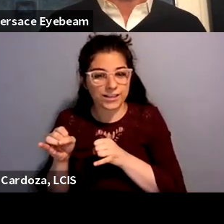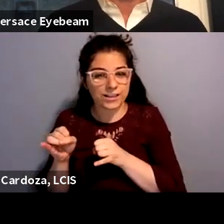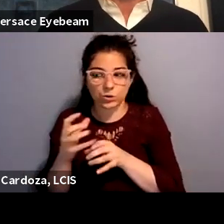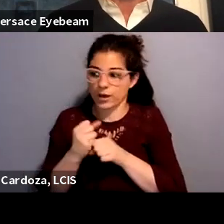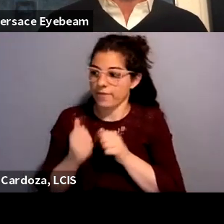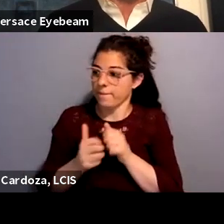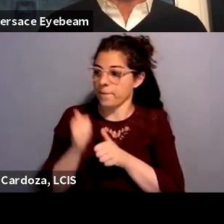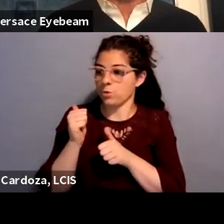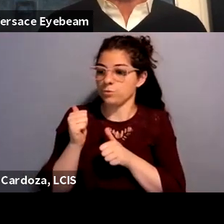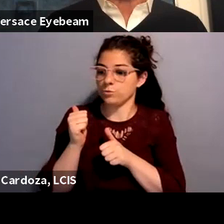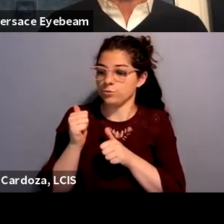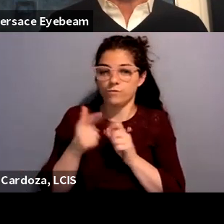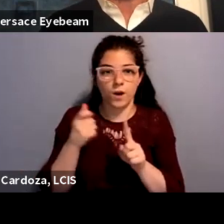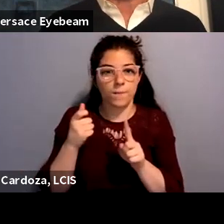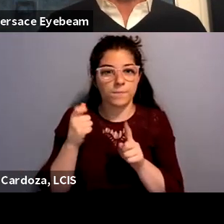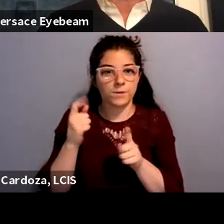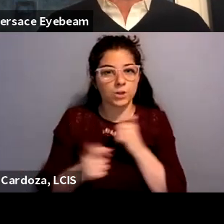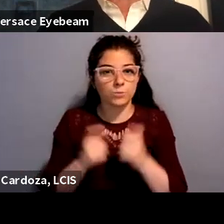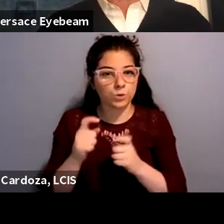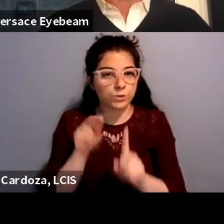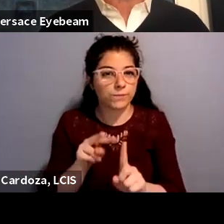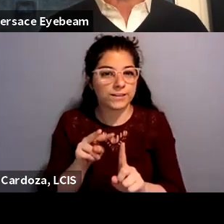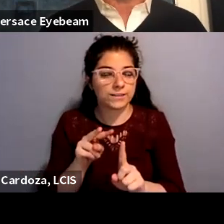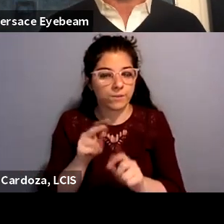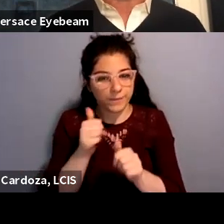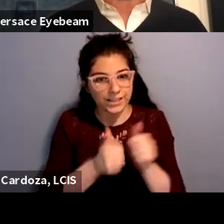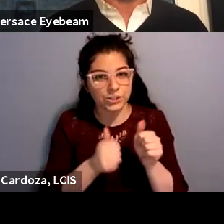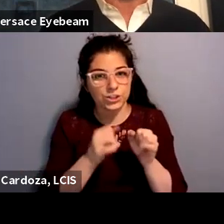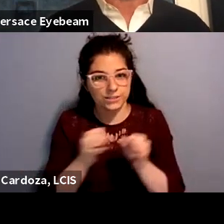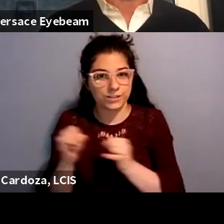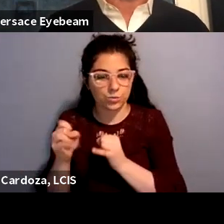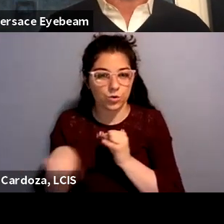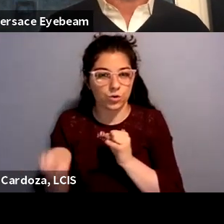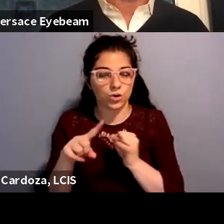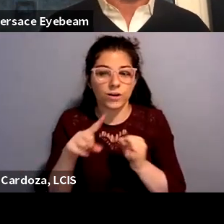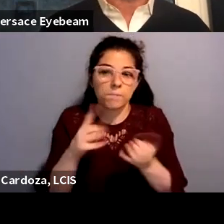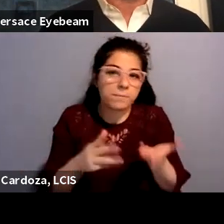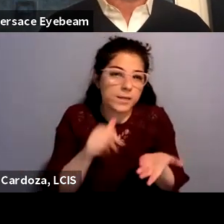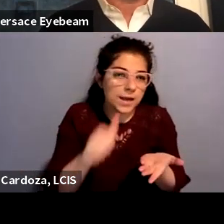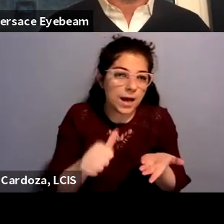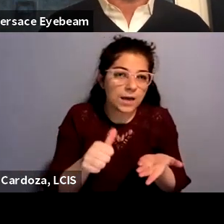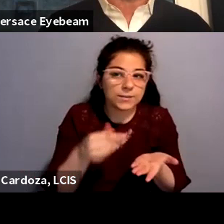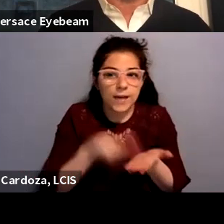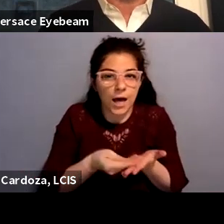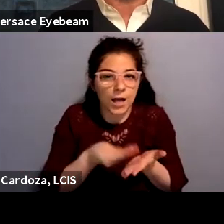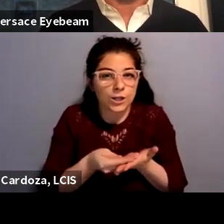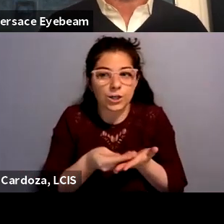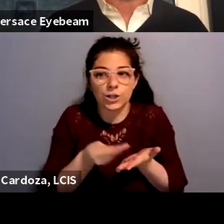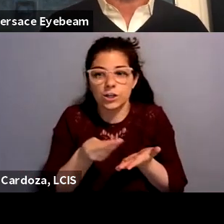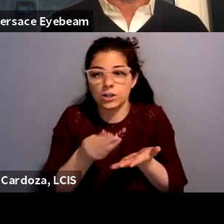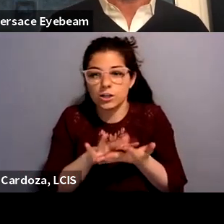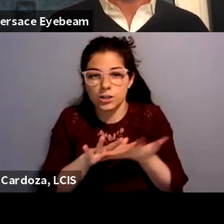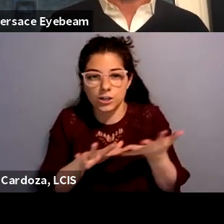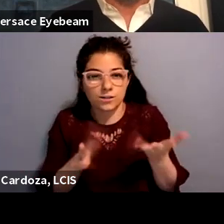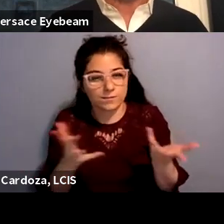most from a contribution perspective out of each individual that's not necessarily dollar, generated. And